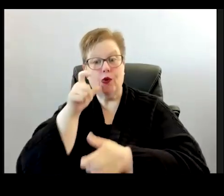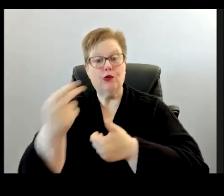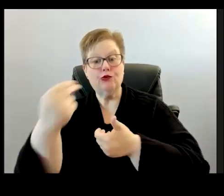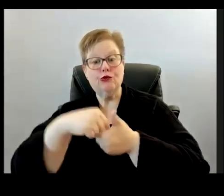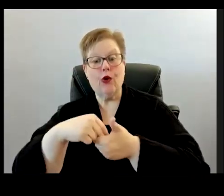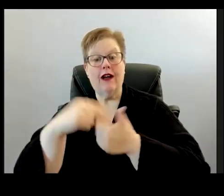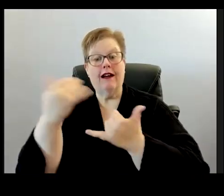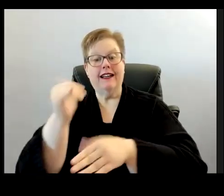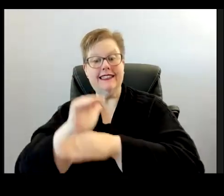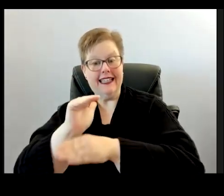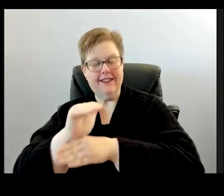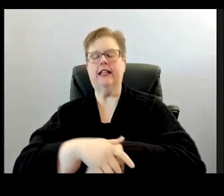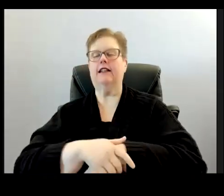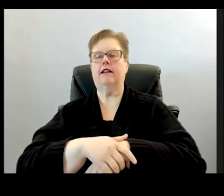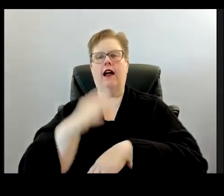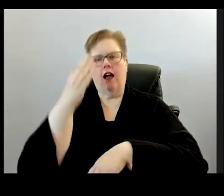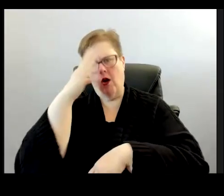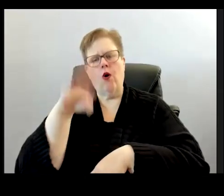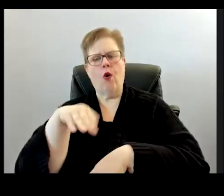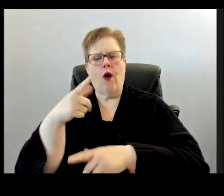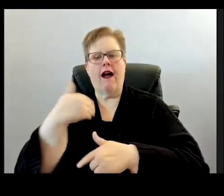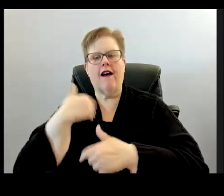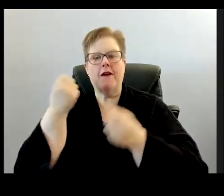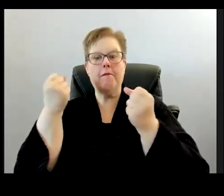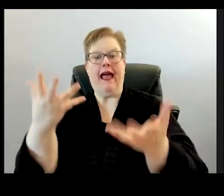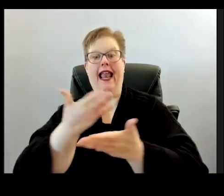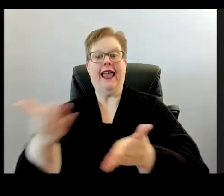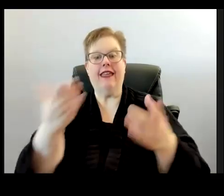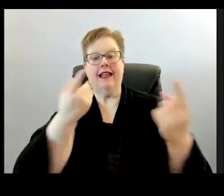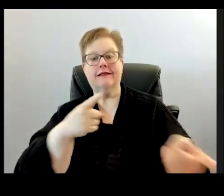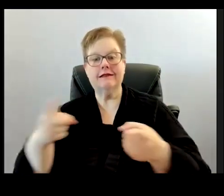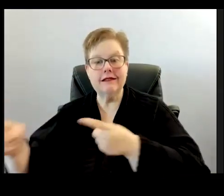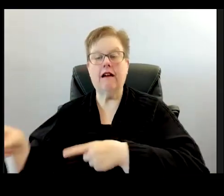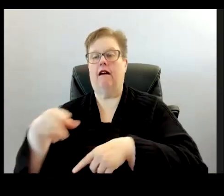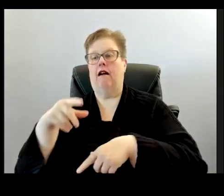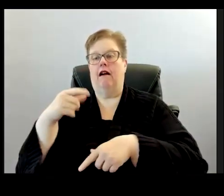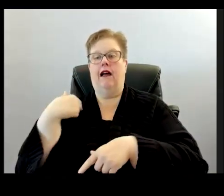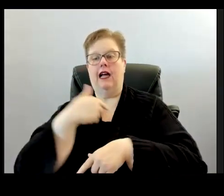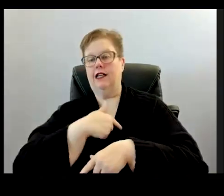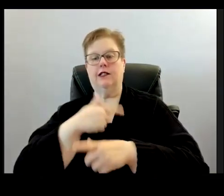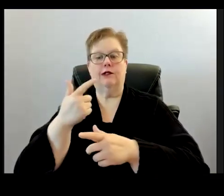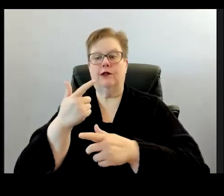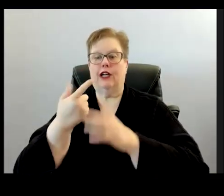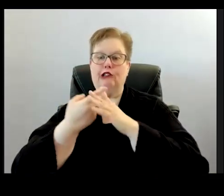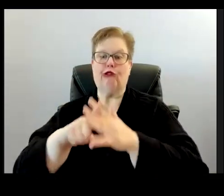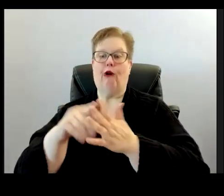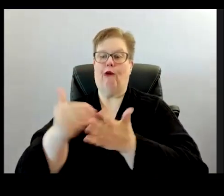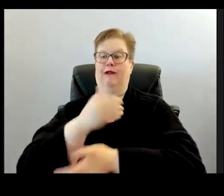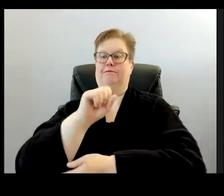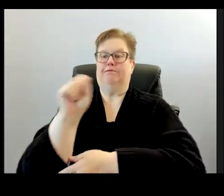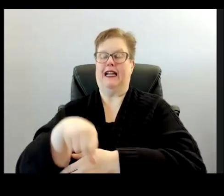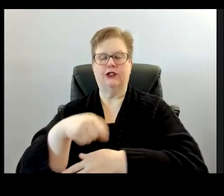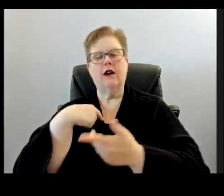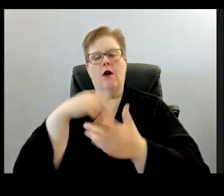this evening. I know that there are a lot of things going on for each of you as we gear up for the semester. And so I